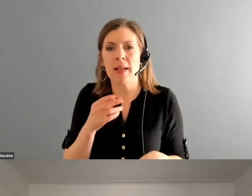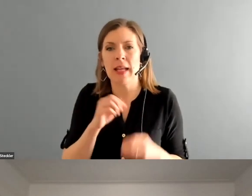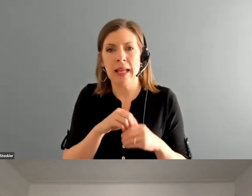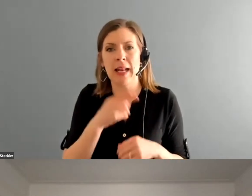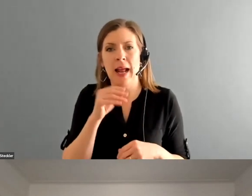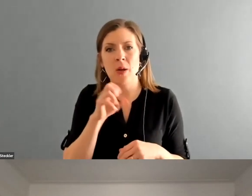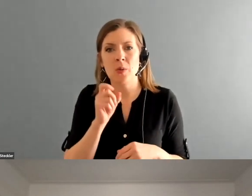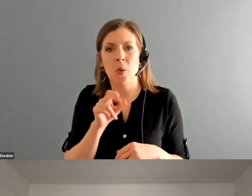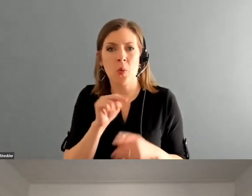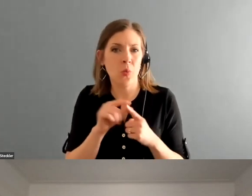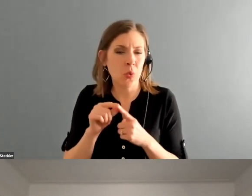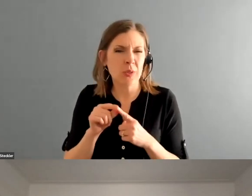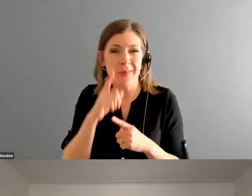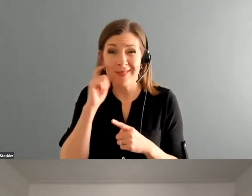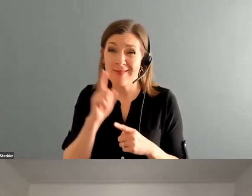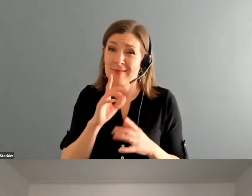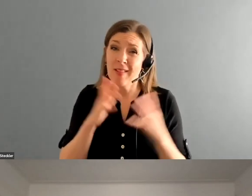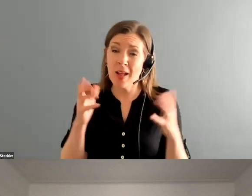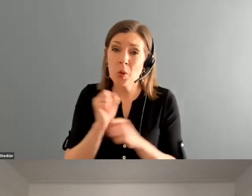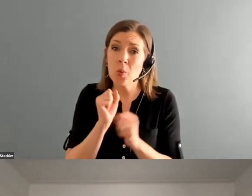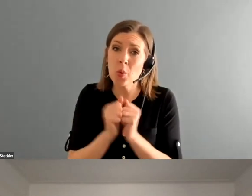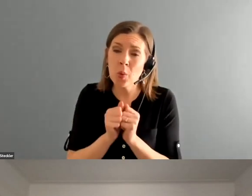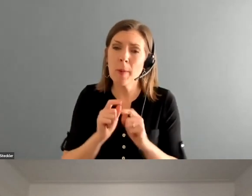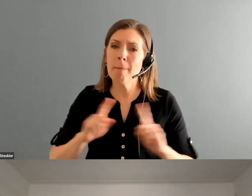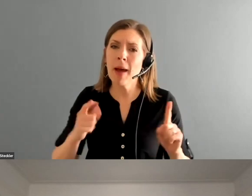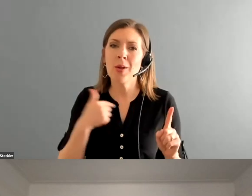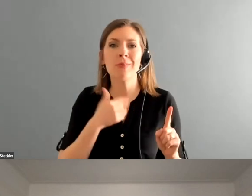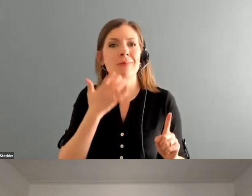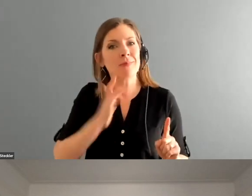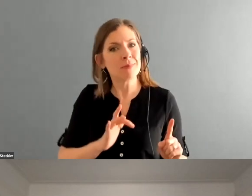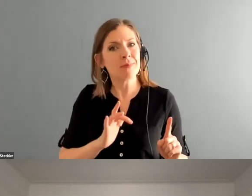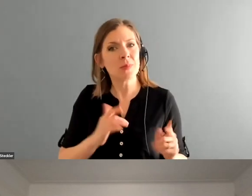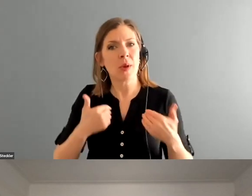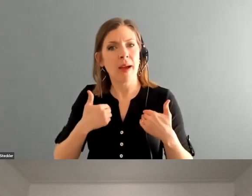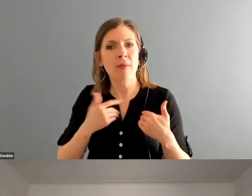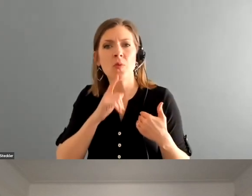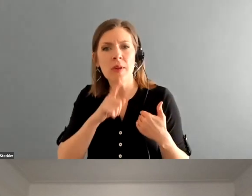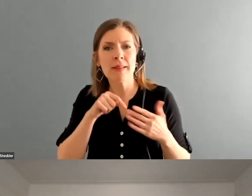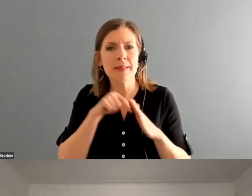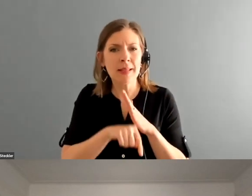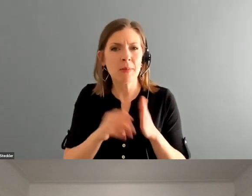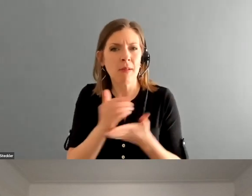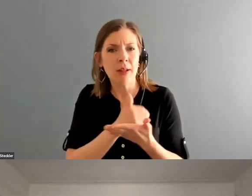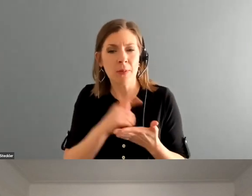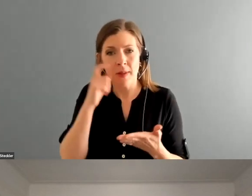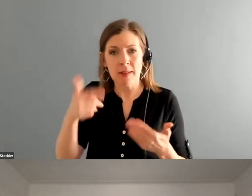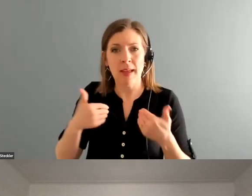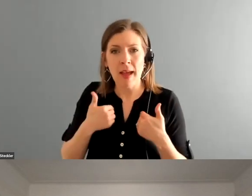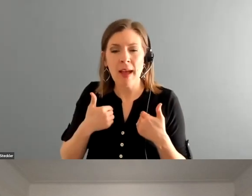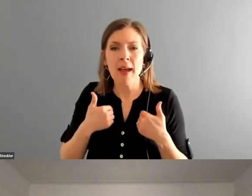words, because there was a lot of it to work with. But we were fortunate to have a really deep collection because he had